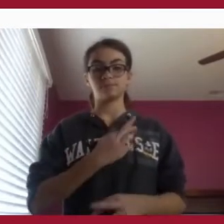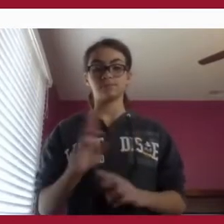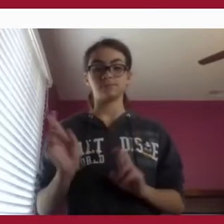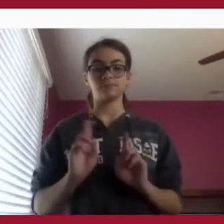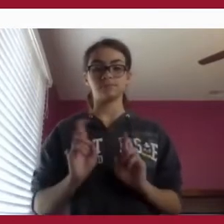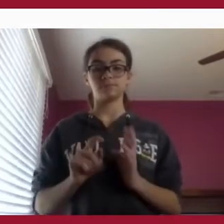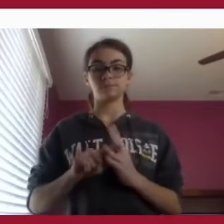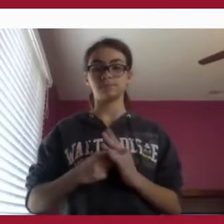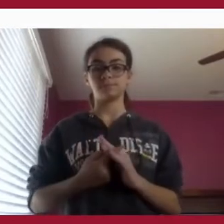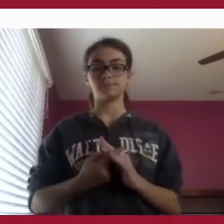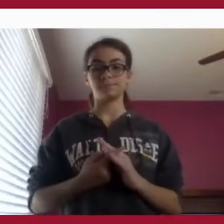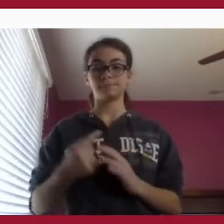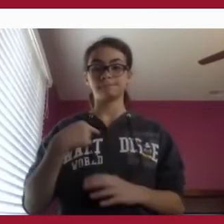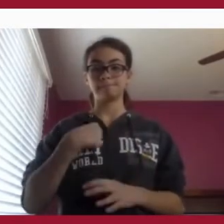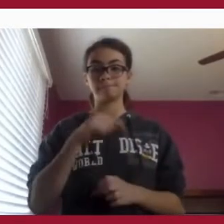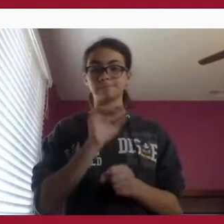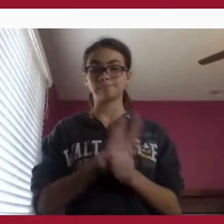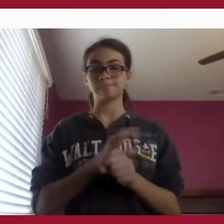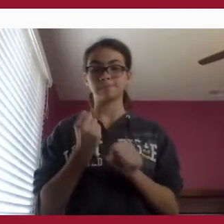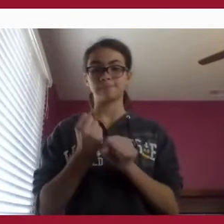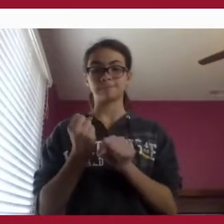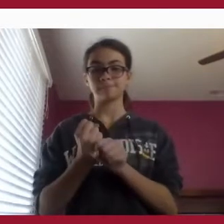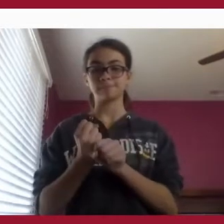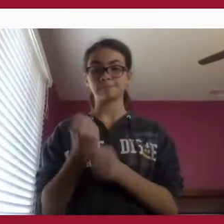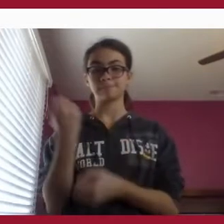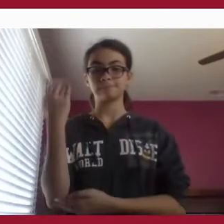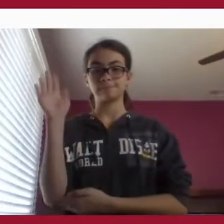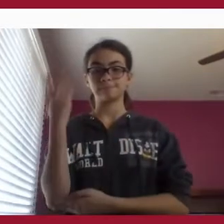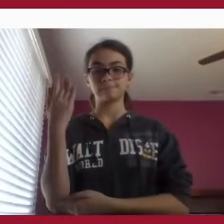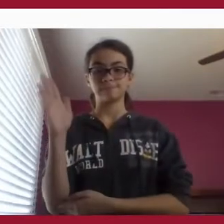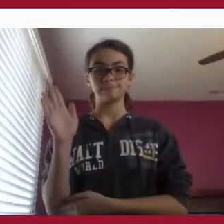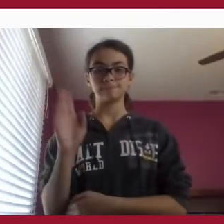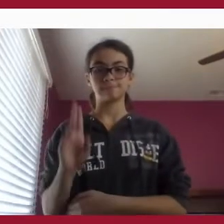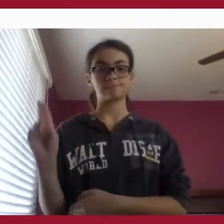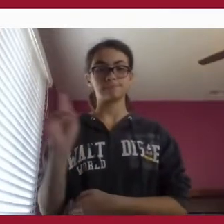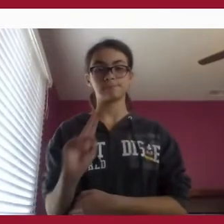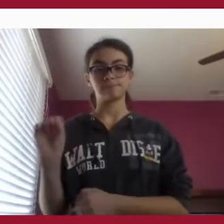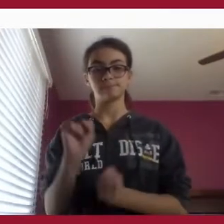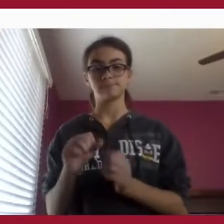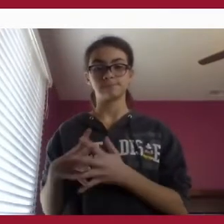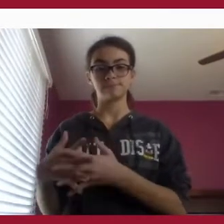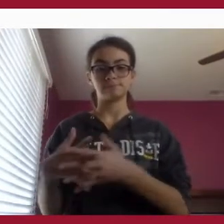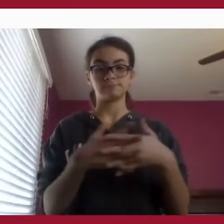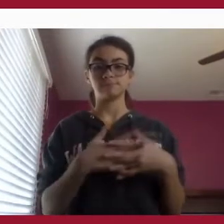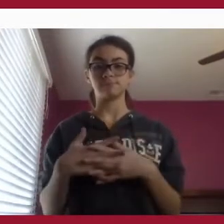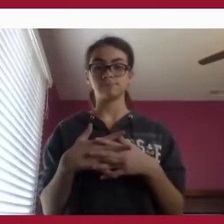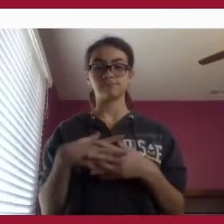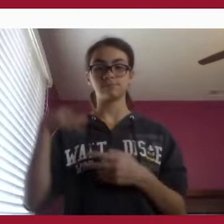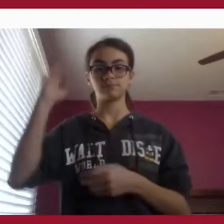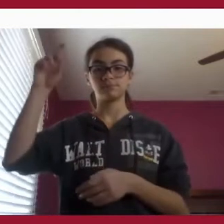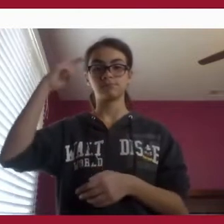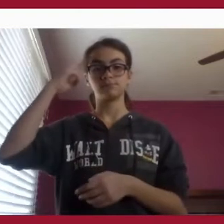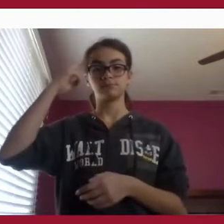heart. Ready? Begin. I pledge allegiance to the flag of the United States of